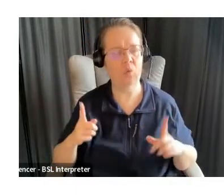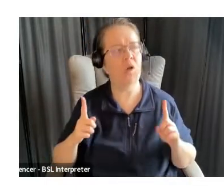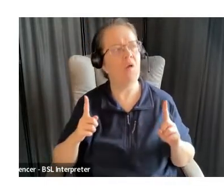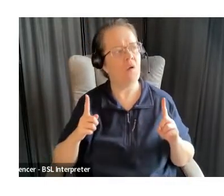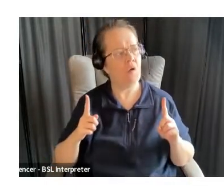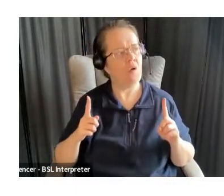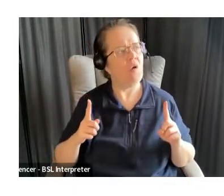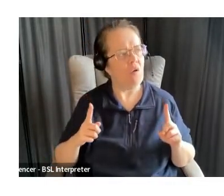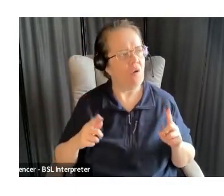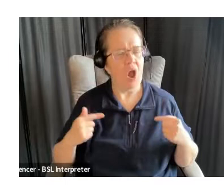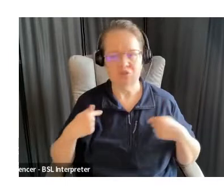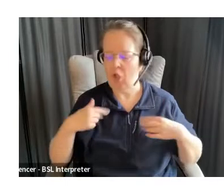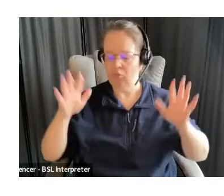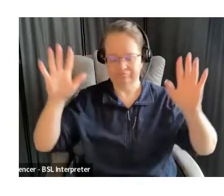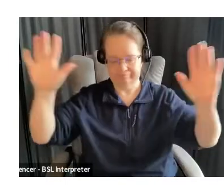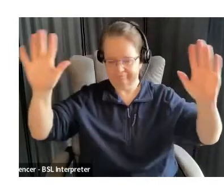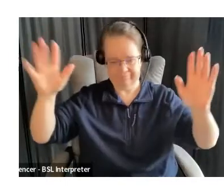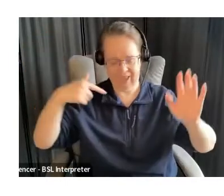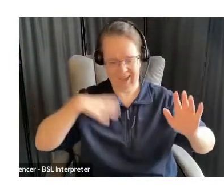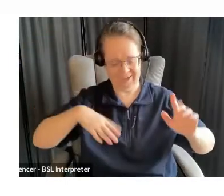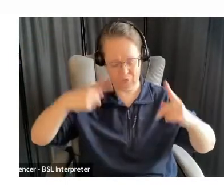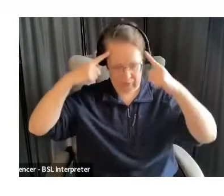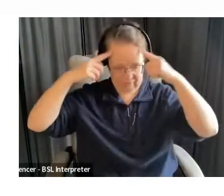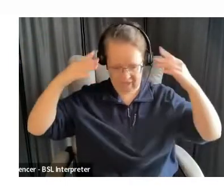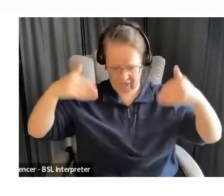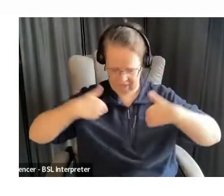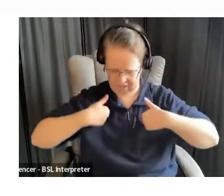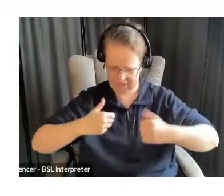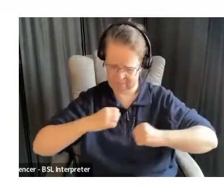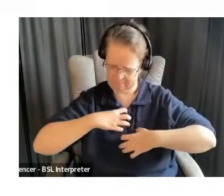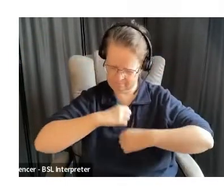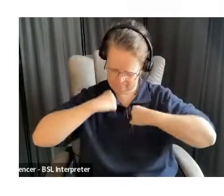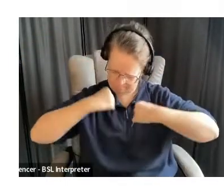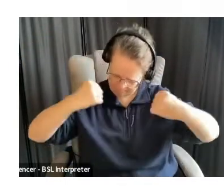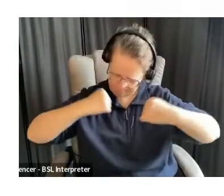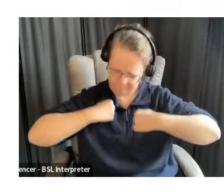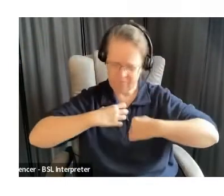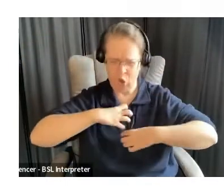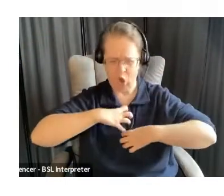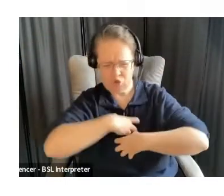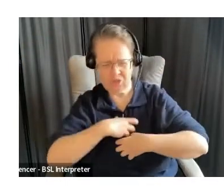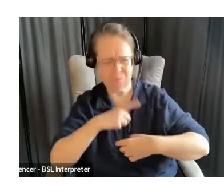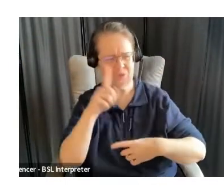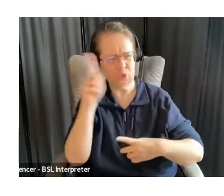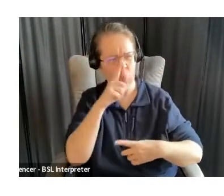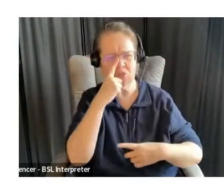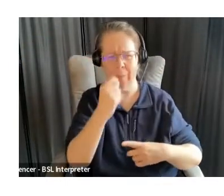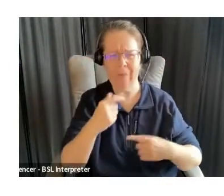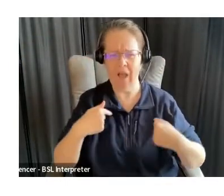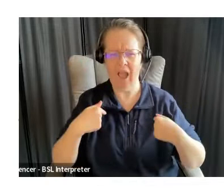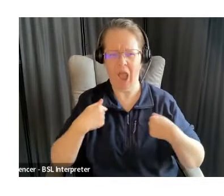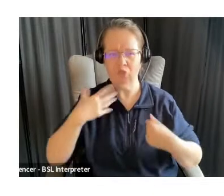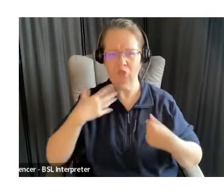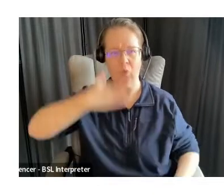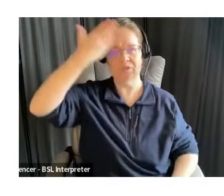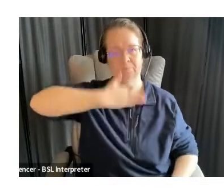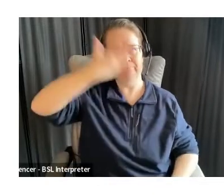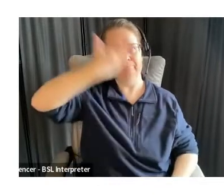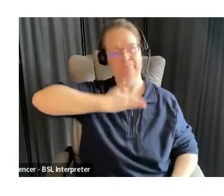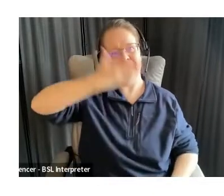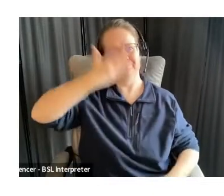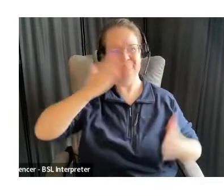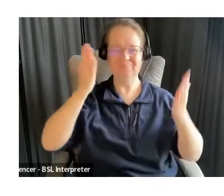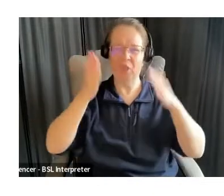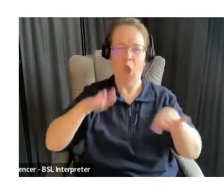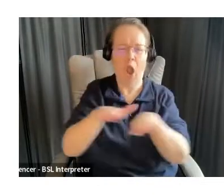whole space of adjustments out and find out what is possible, because I don't want to mask. I don't want to cover